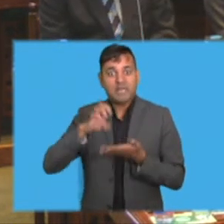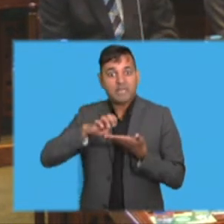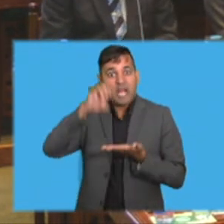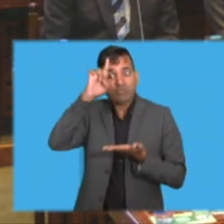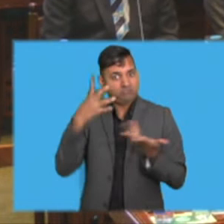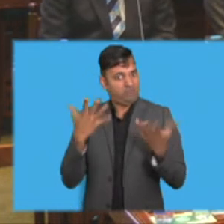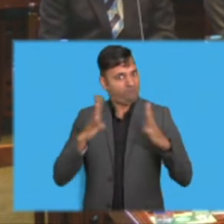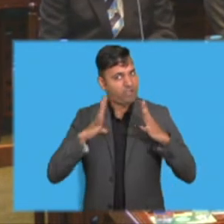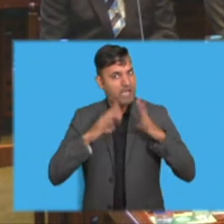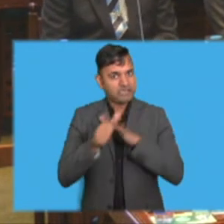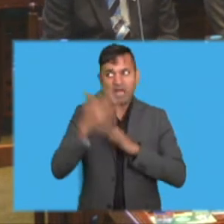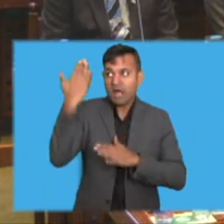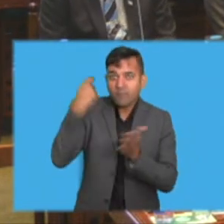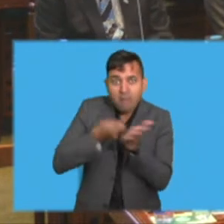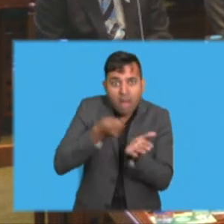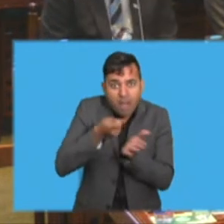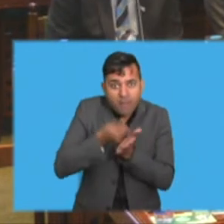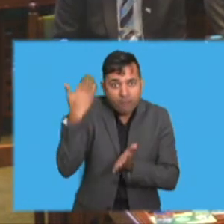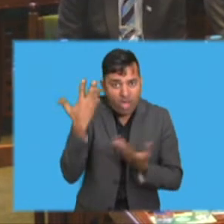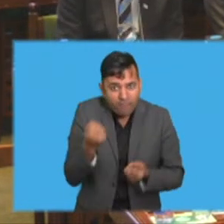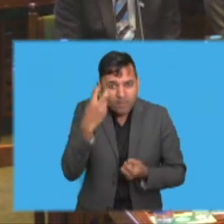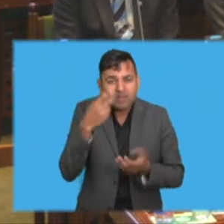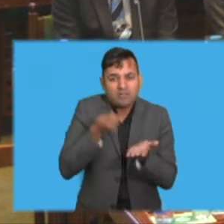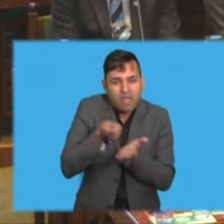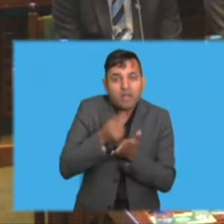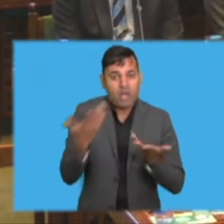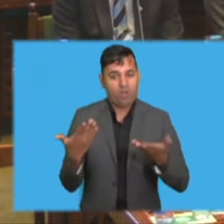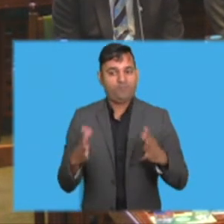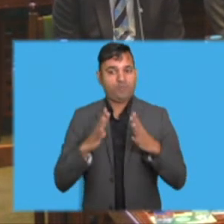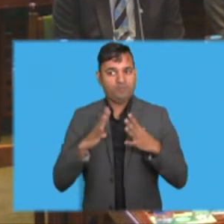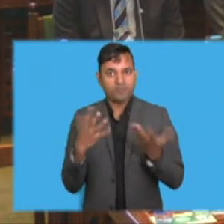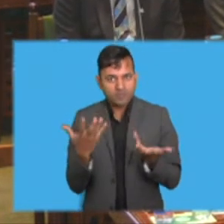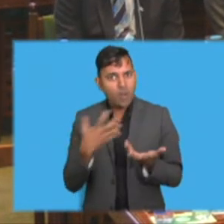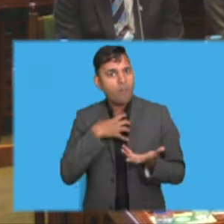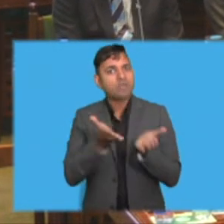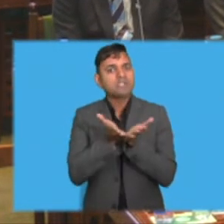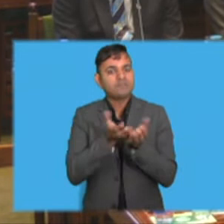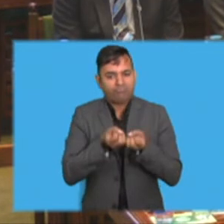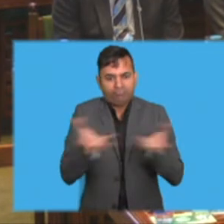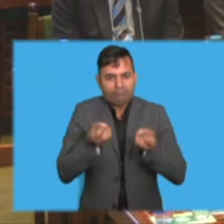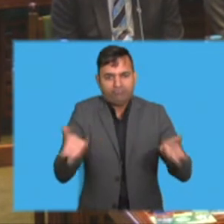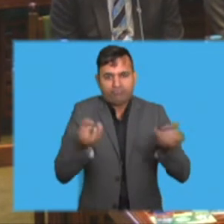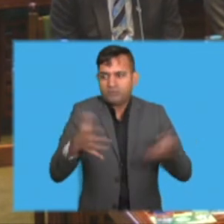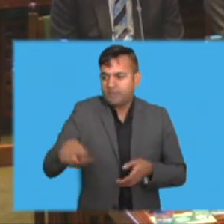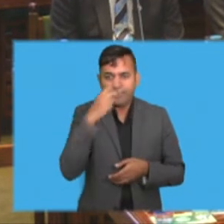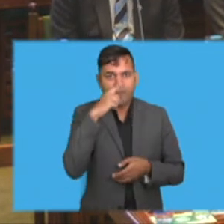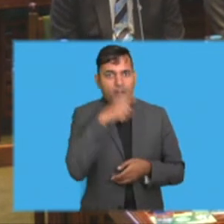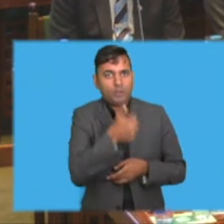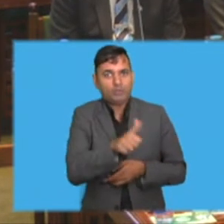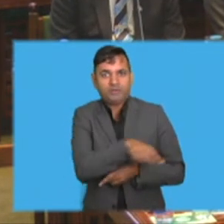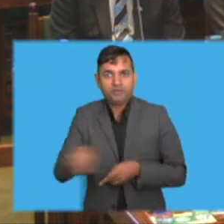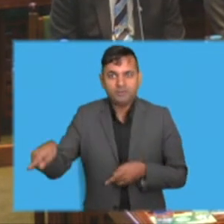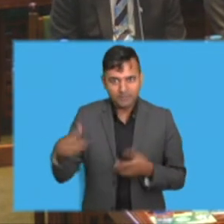network of reliable infrastructure and services throughout the country. We've formed our first national